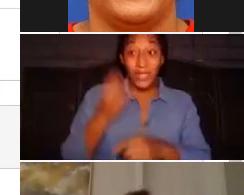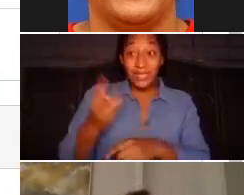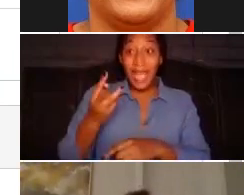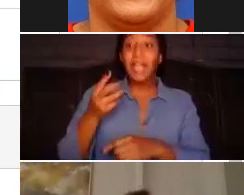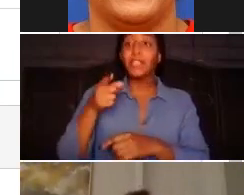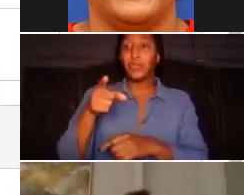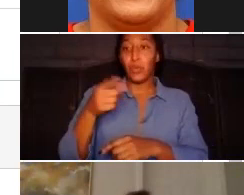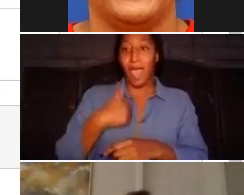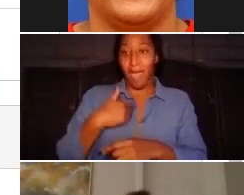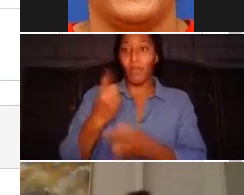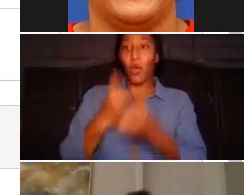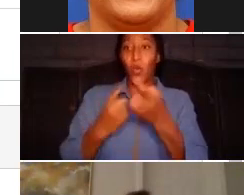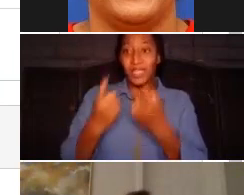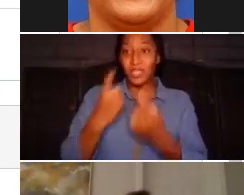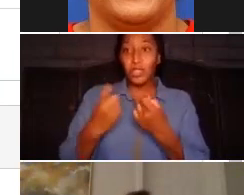answers.